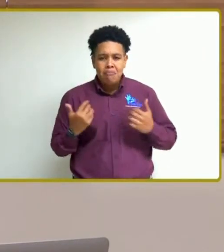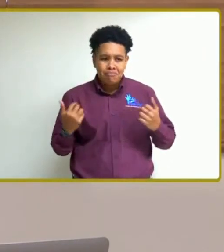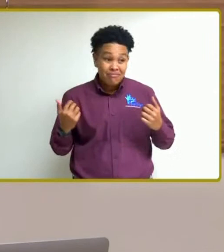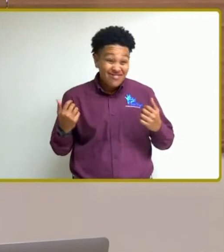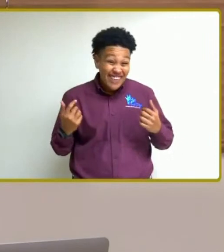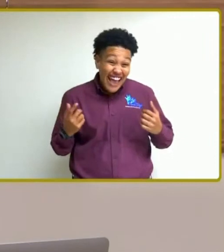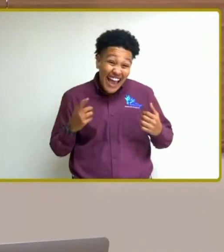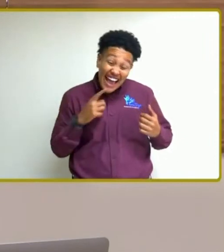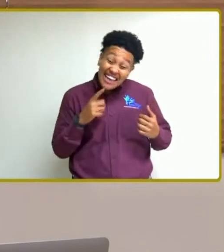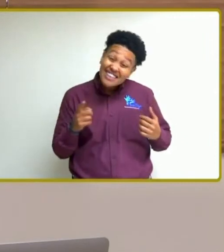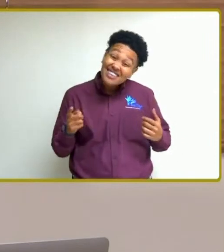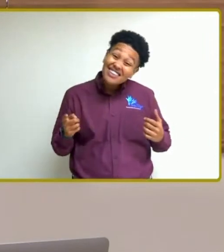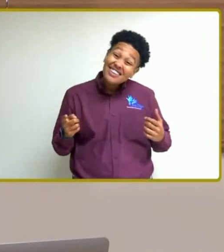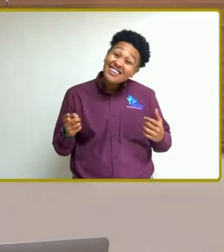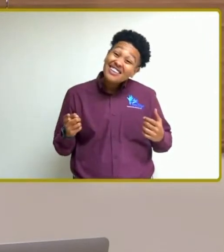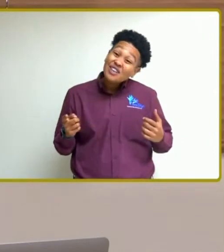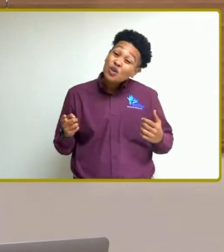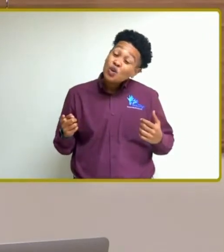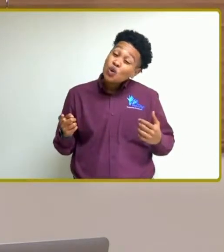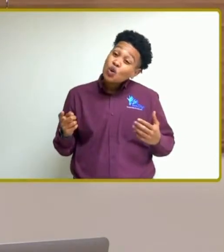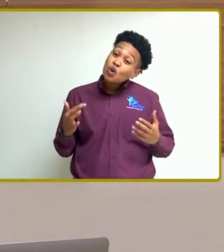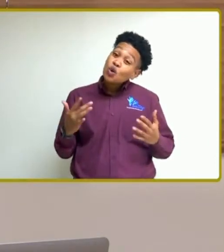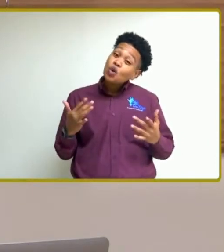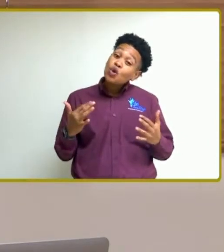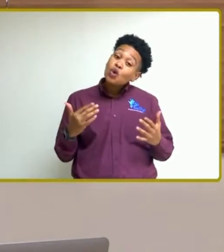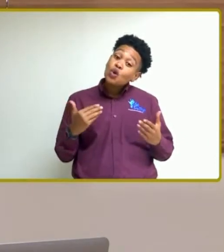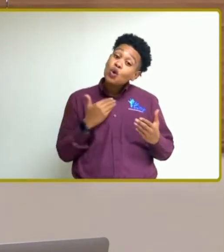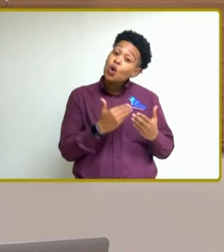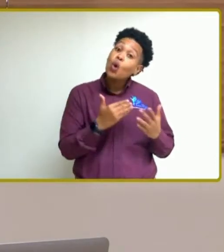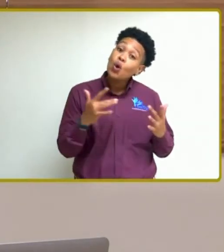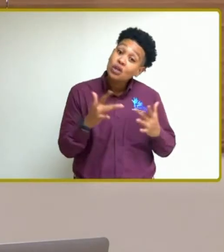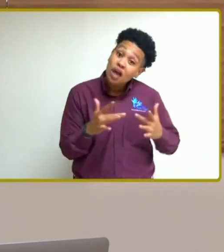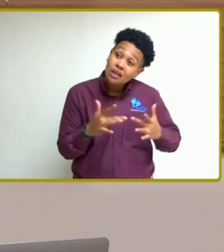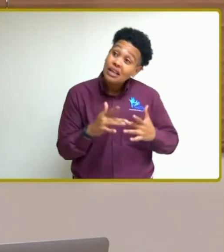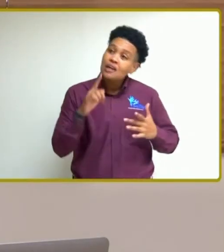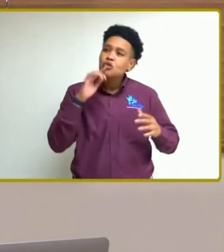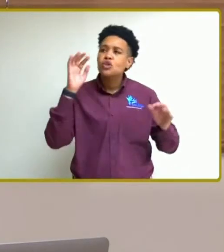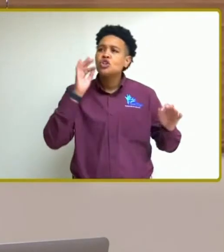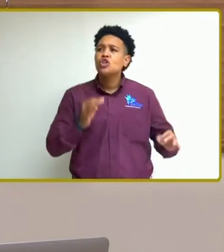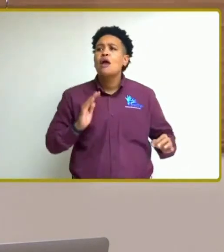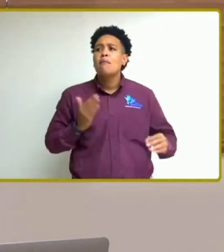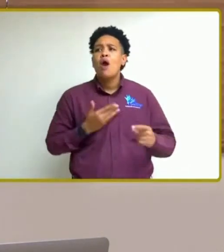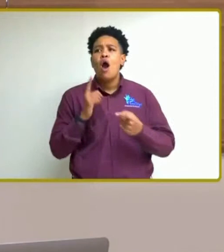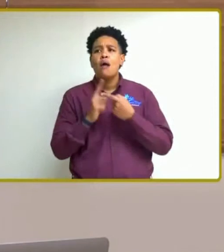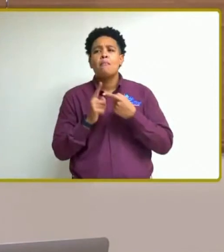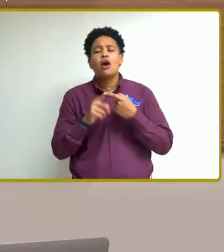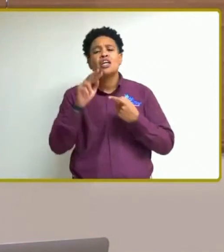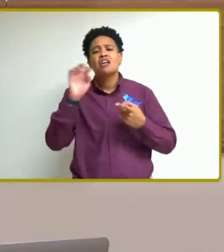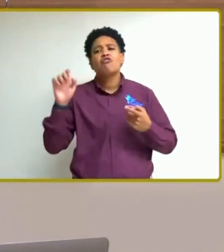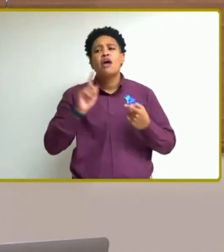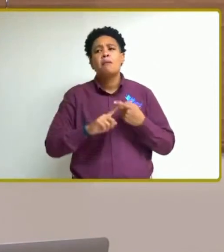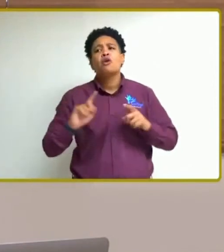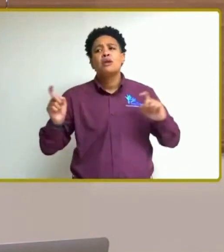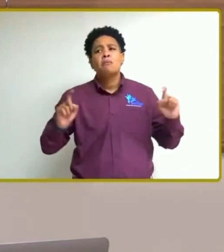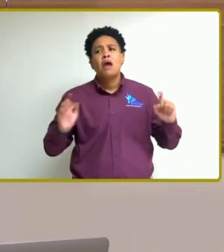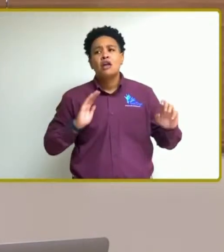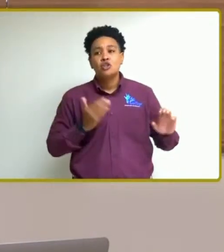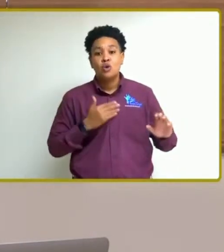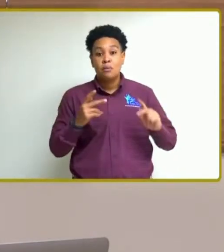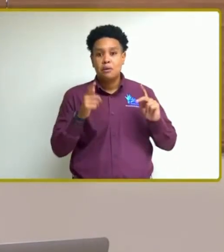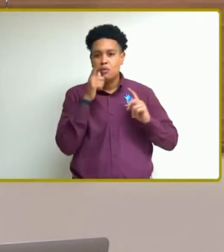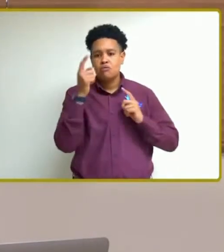close contacts, in order to determine our positivity rate and also to manage our patients that are